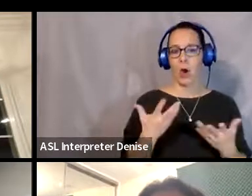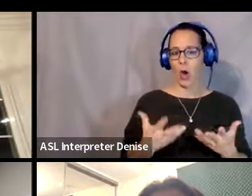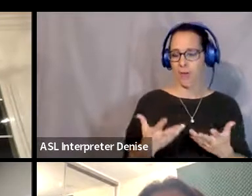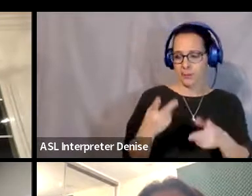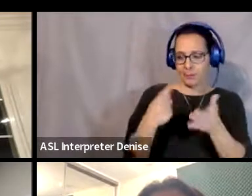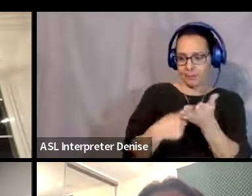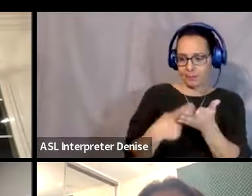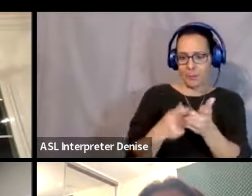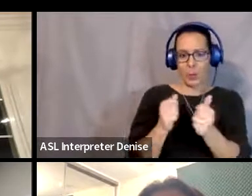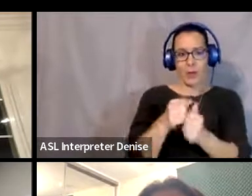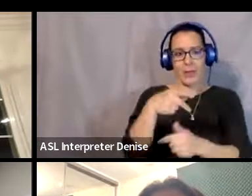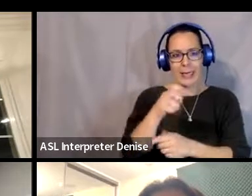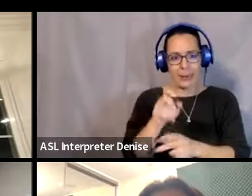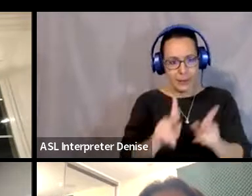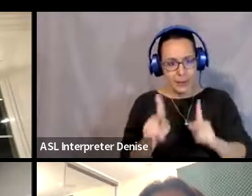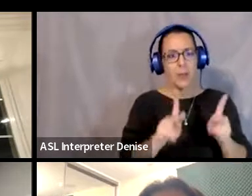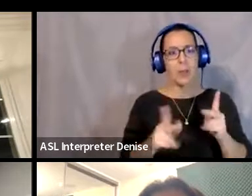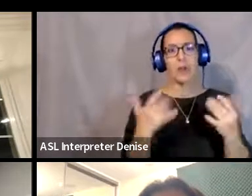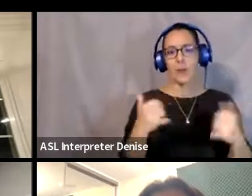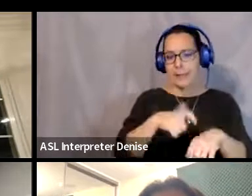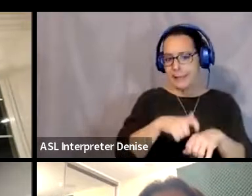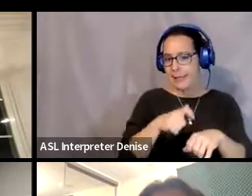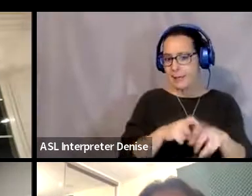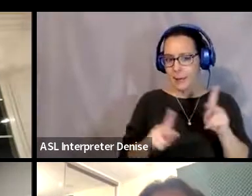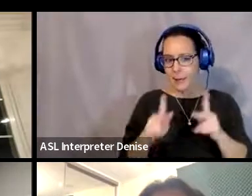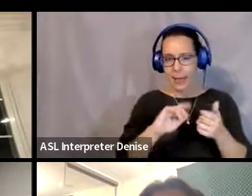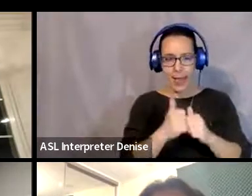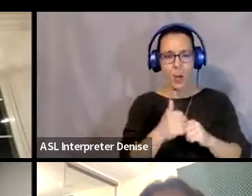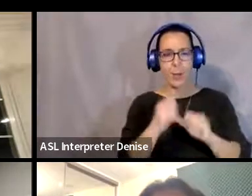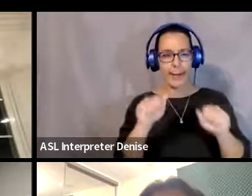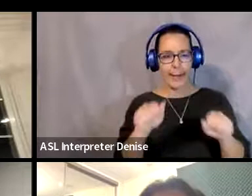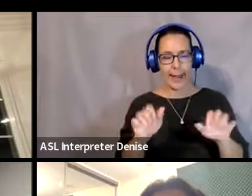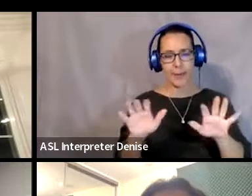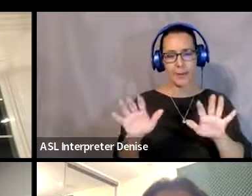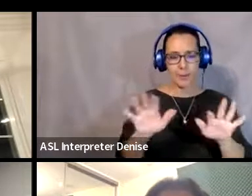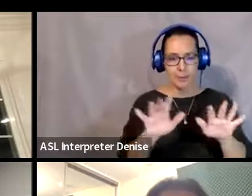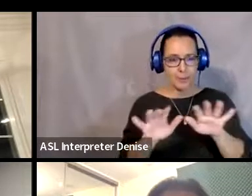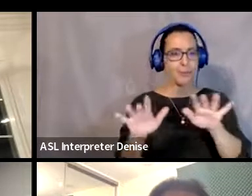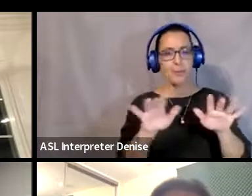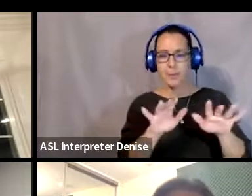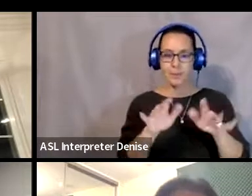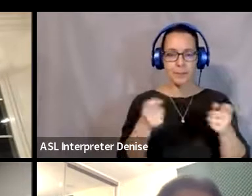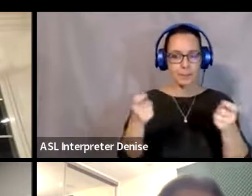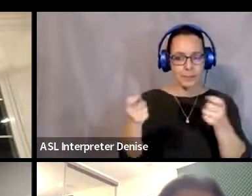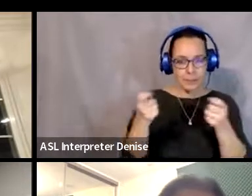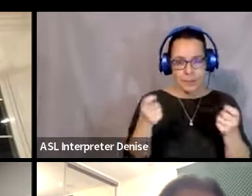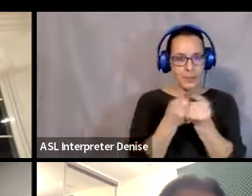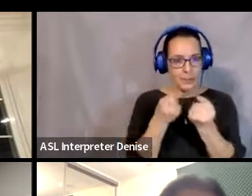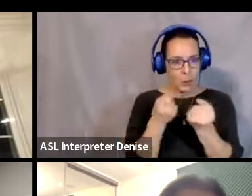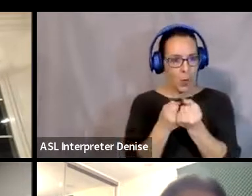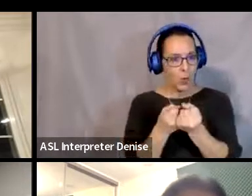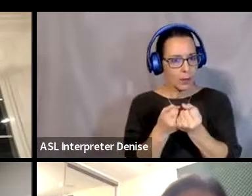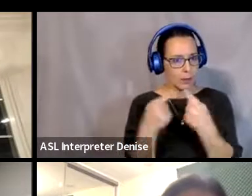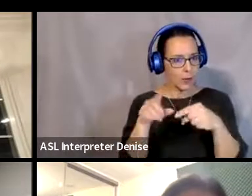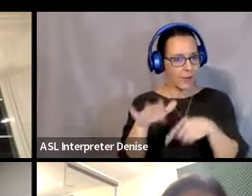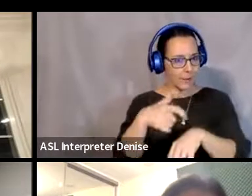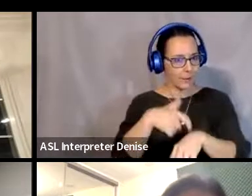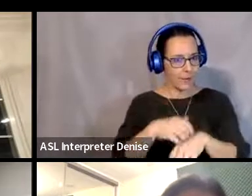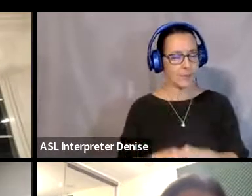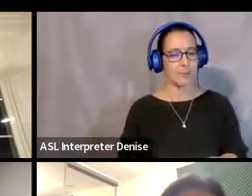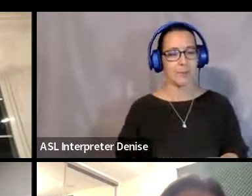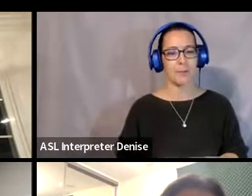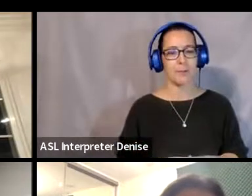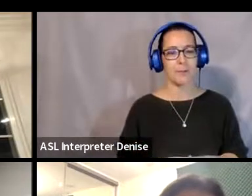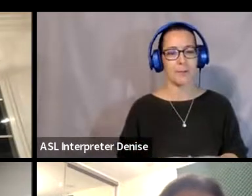to support that and how to monitor that. The other impact for you guys will be just dismissal